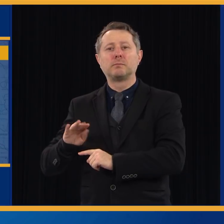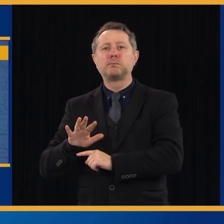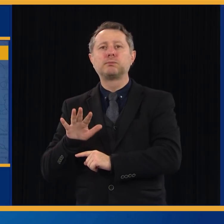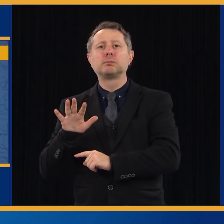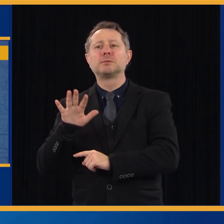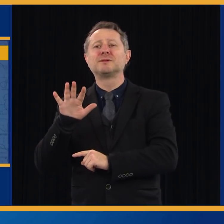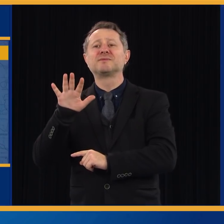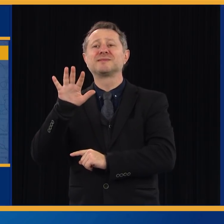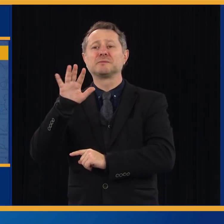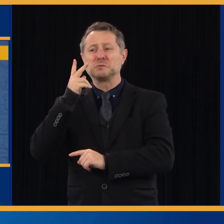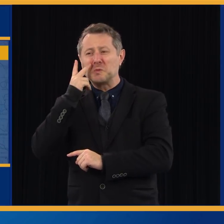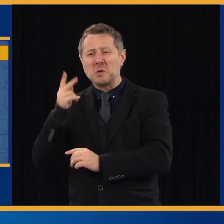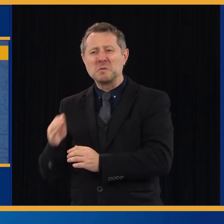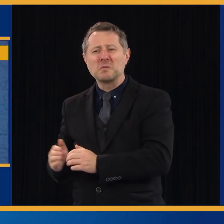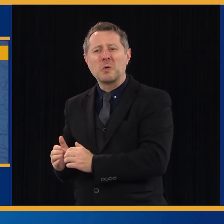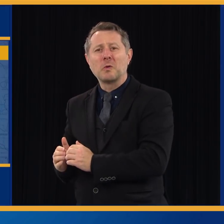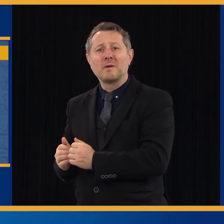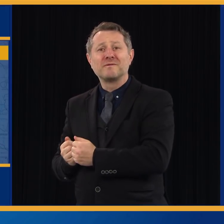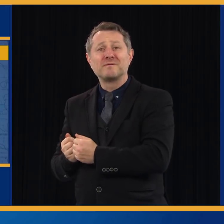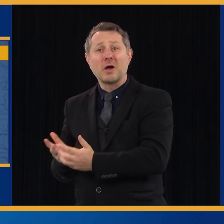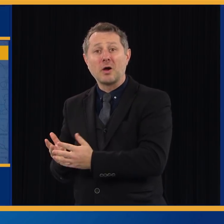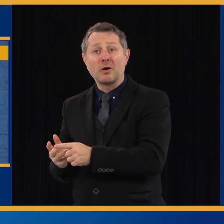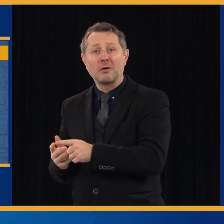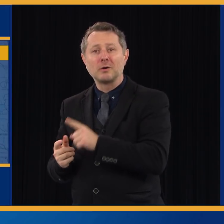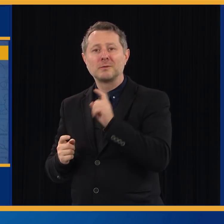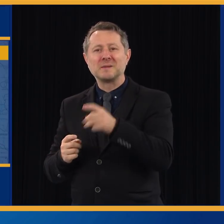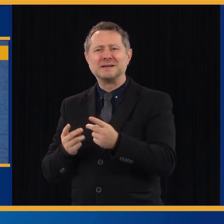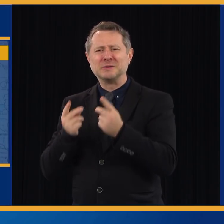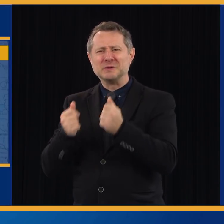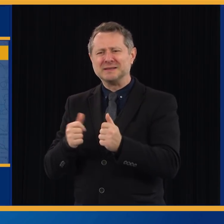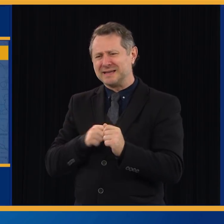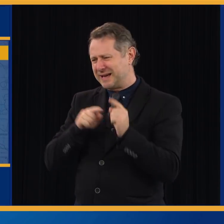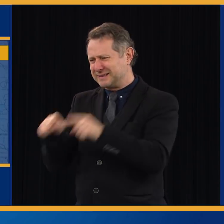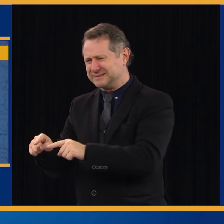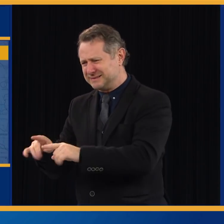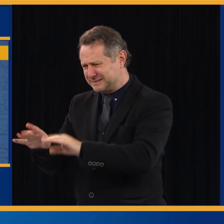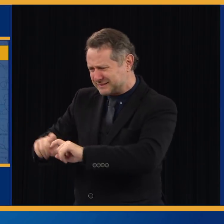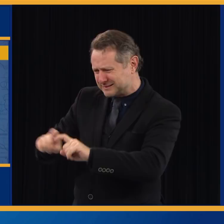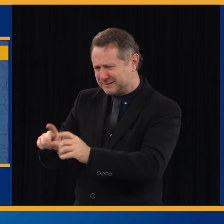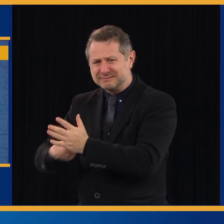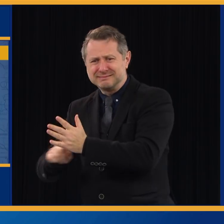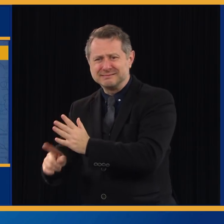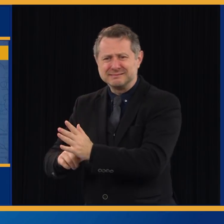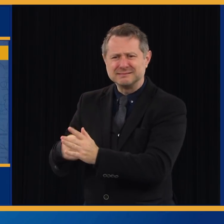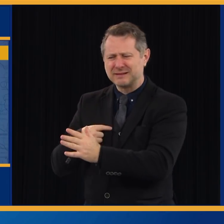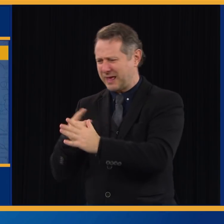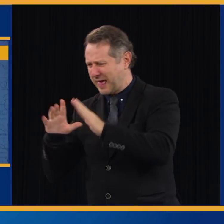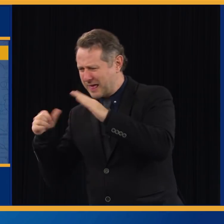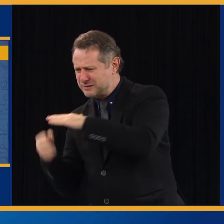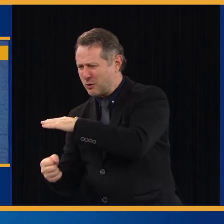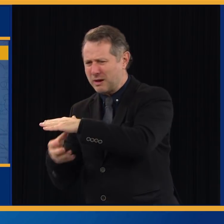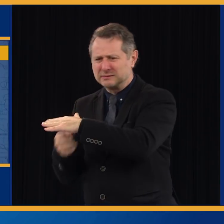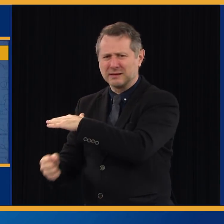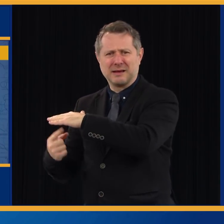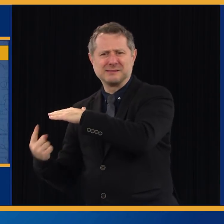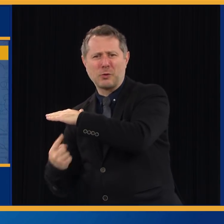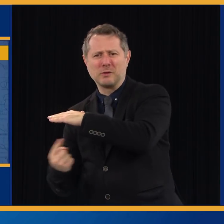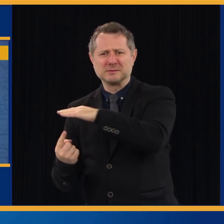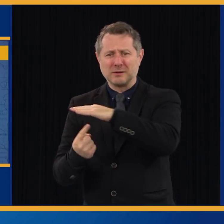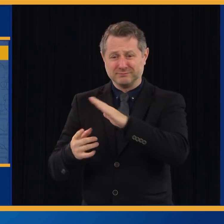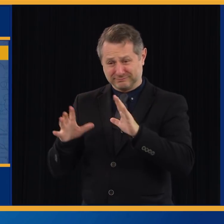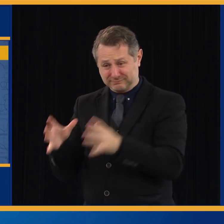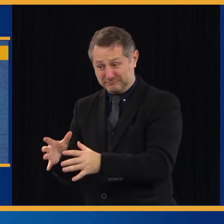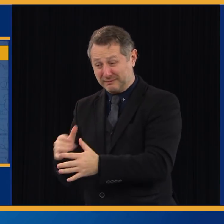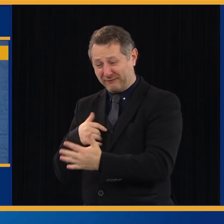starting, we jump on it right away, testing, isolation, etc. But that's remained